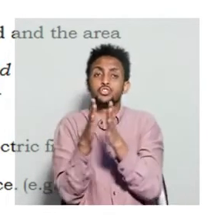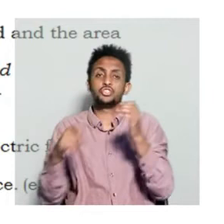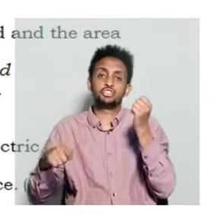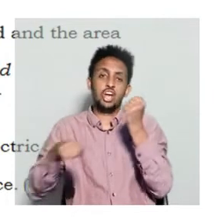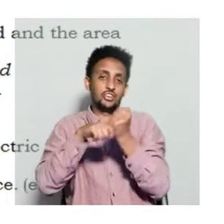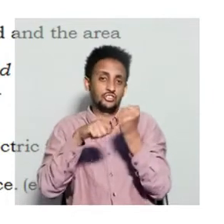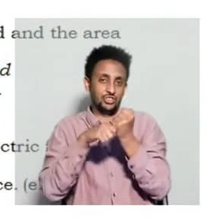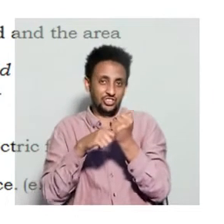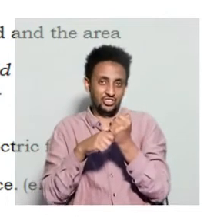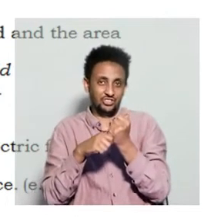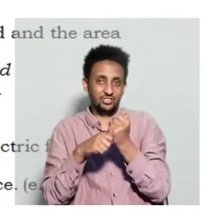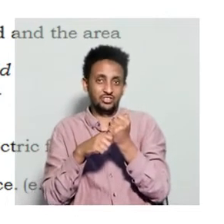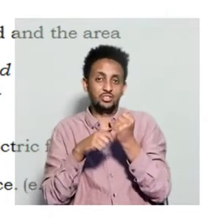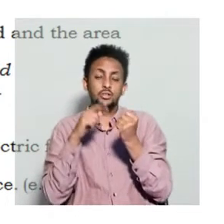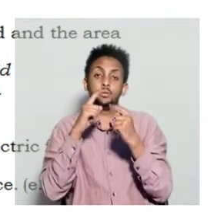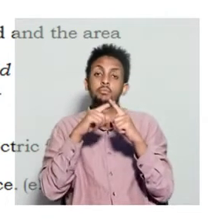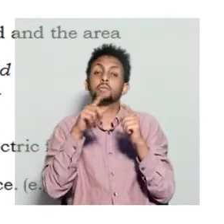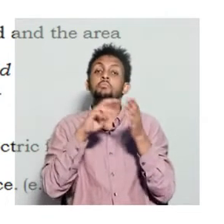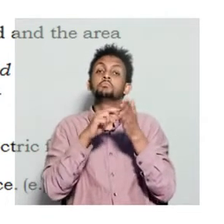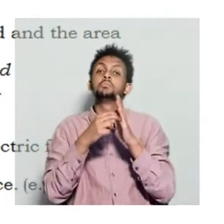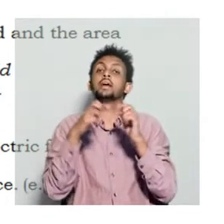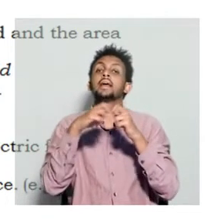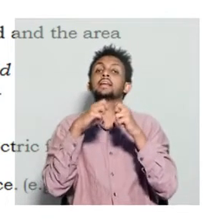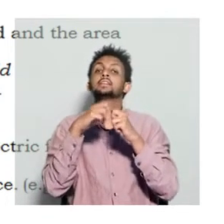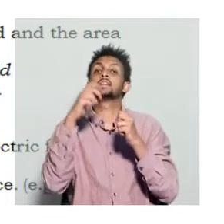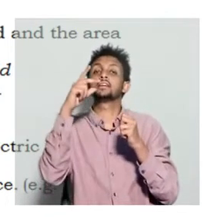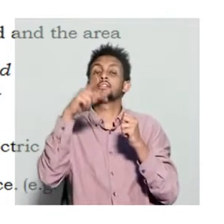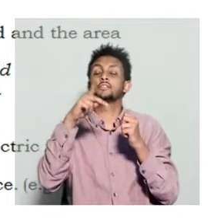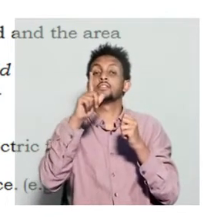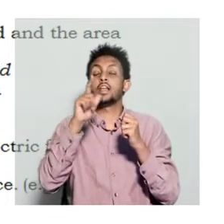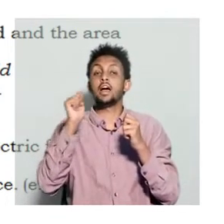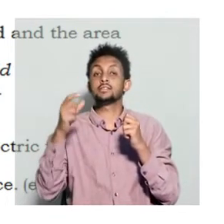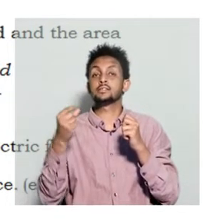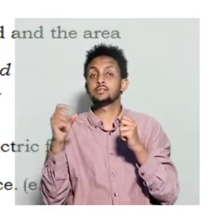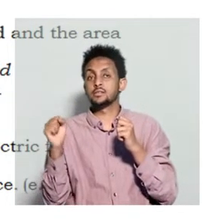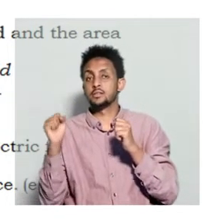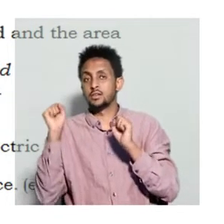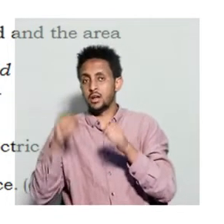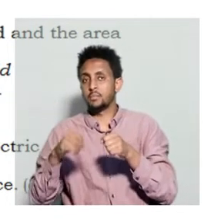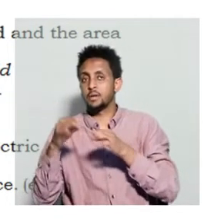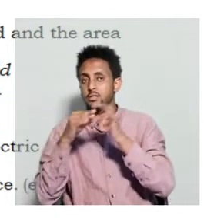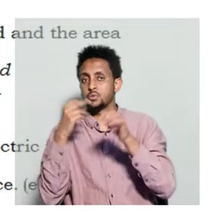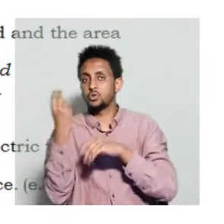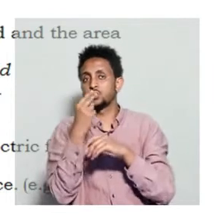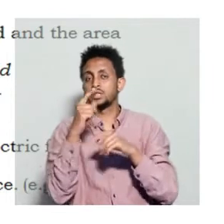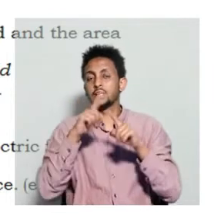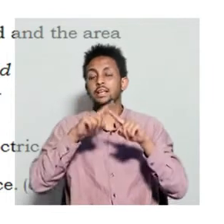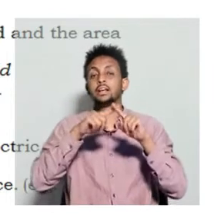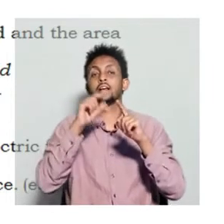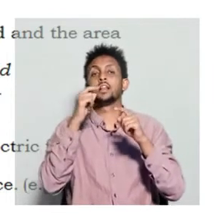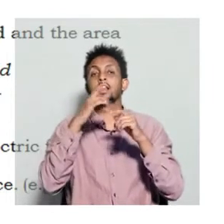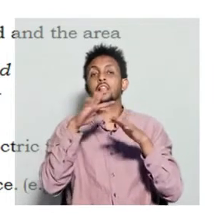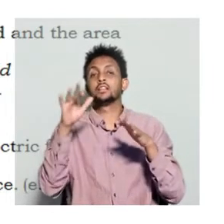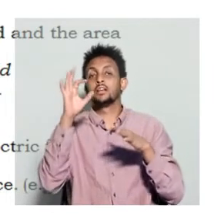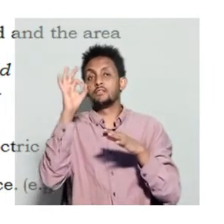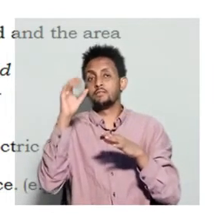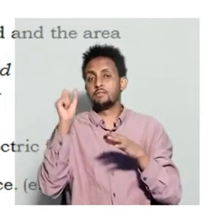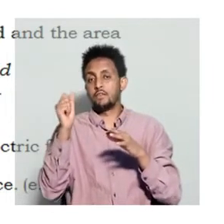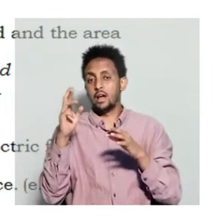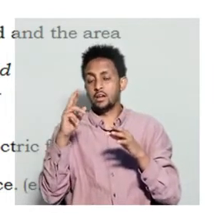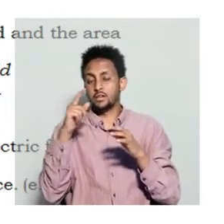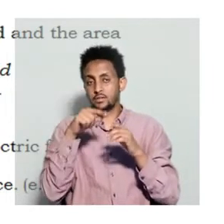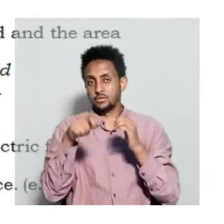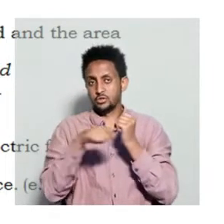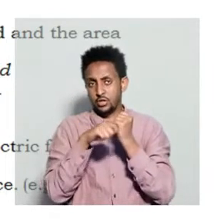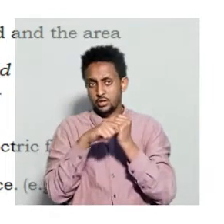what Gauss' law states. But what do you mean by electric flux? Electric flux can be expressed using a Greek letter phi, and electric